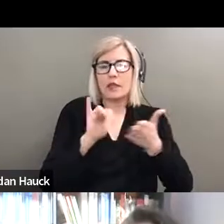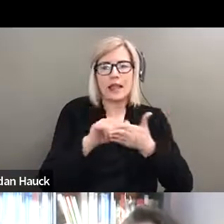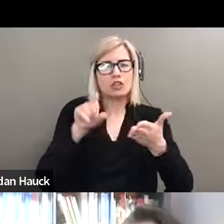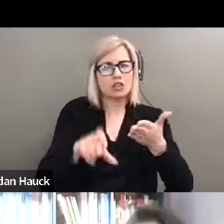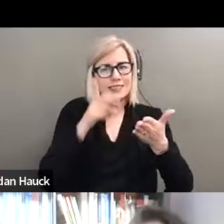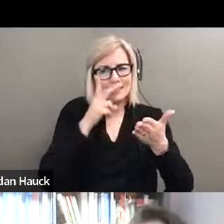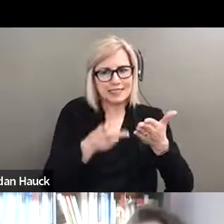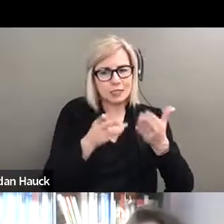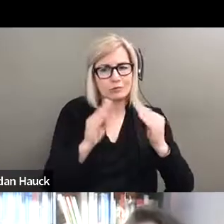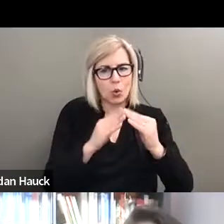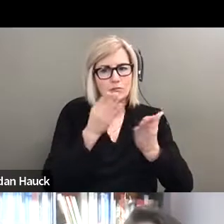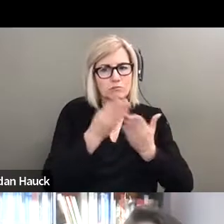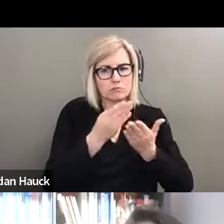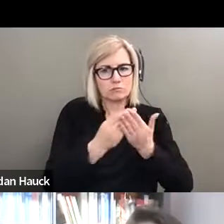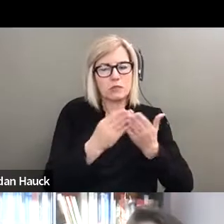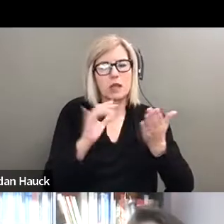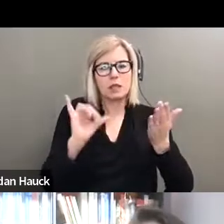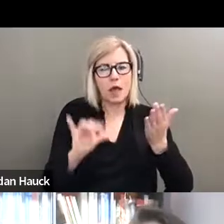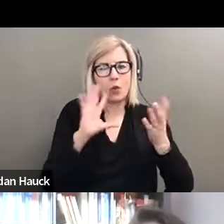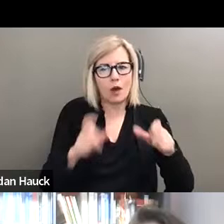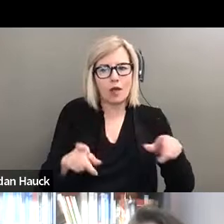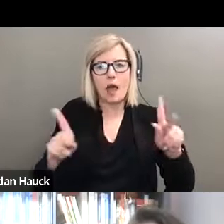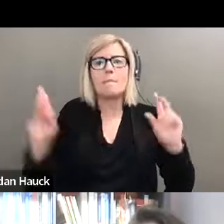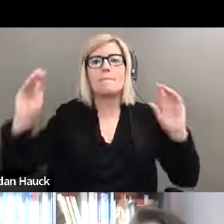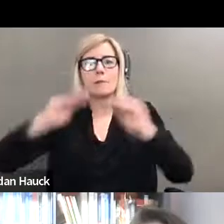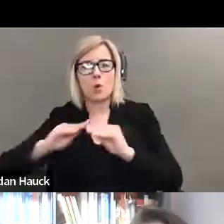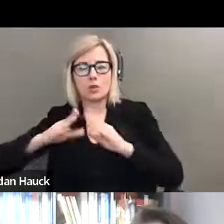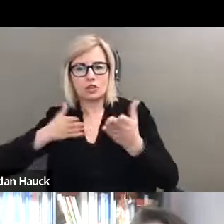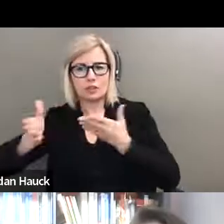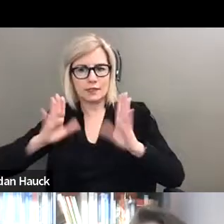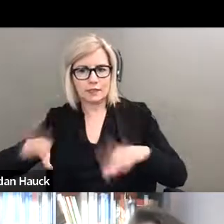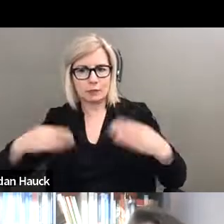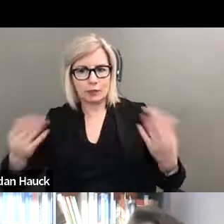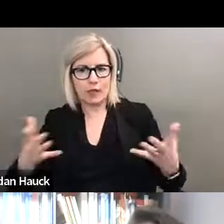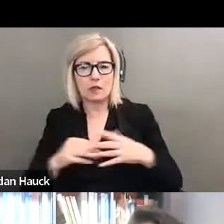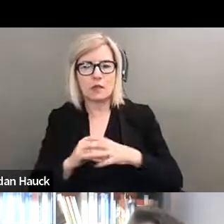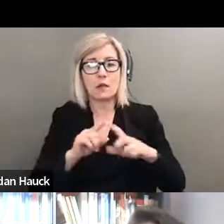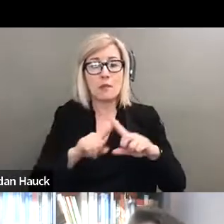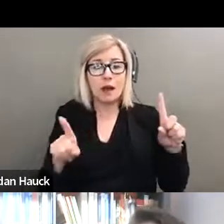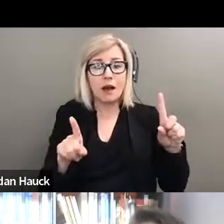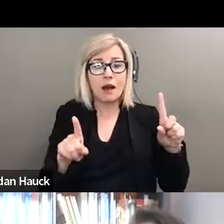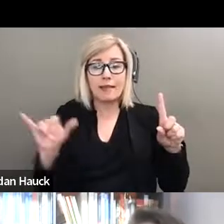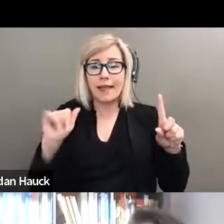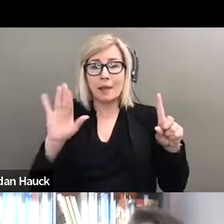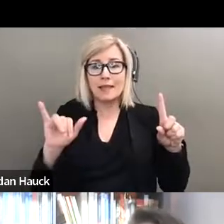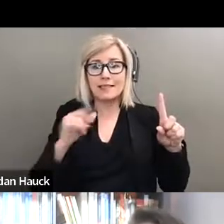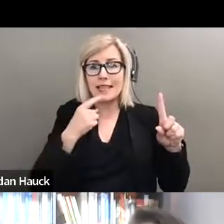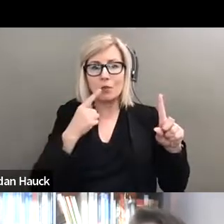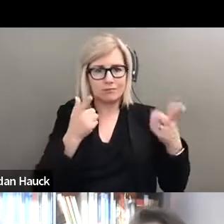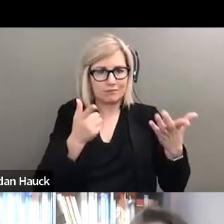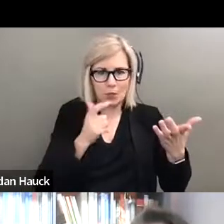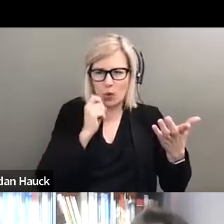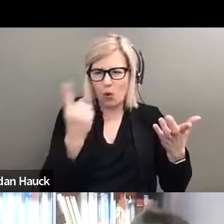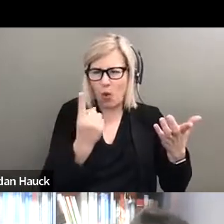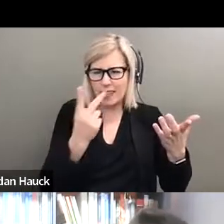an increase that would allow more services to be provided. But then like Amy said, we don't always see the details. So then I think that's